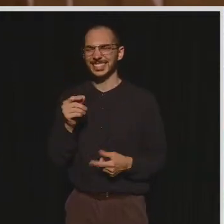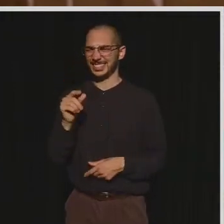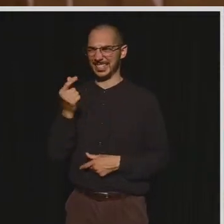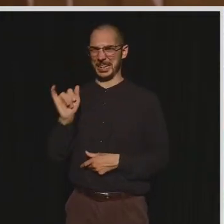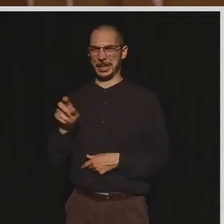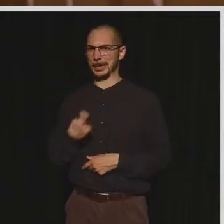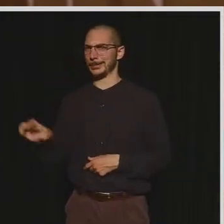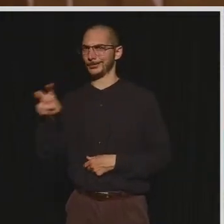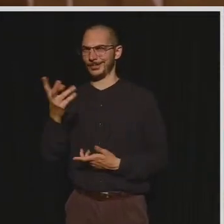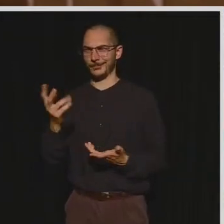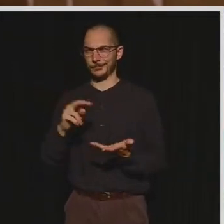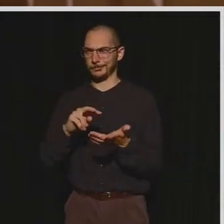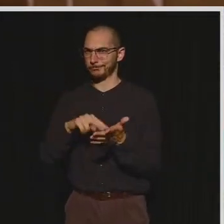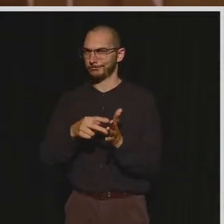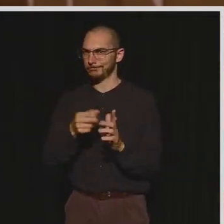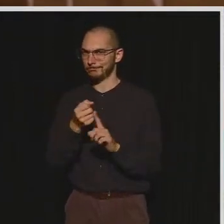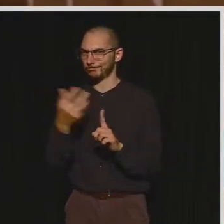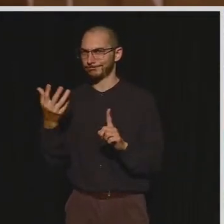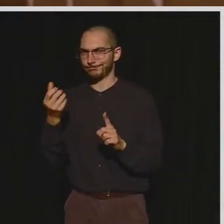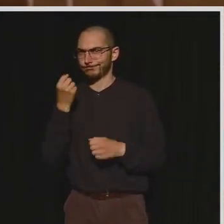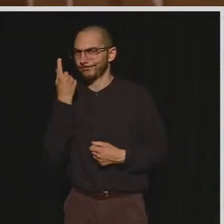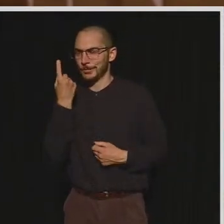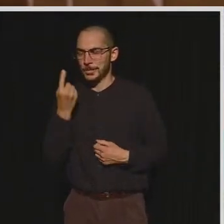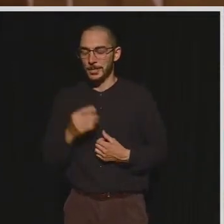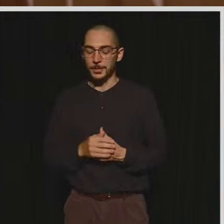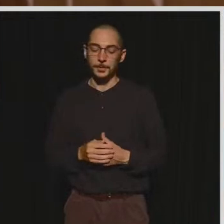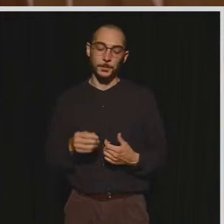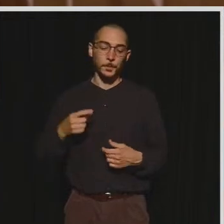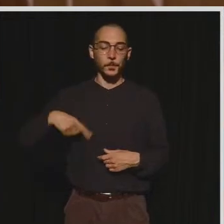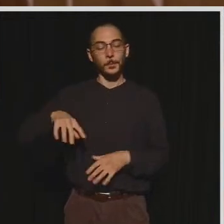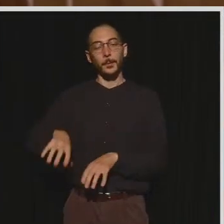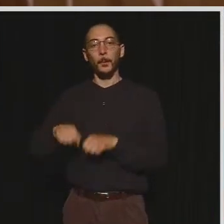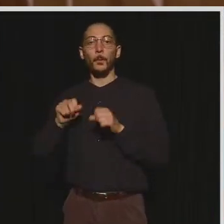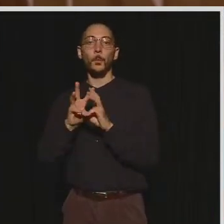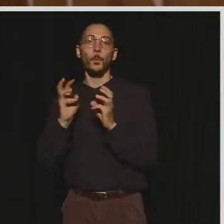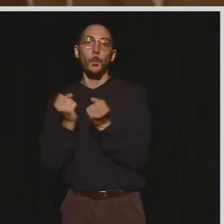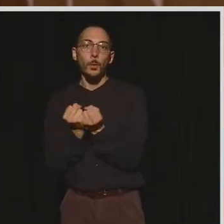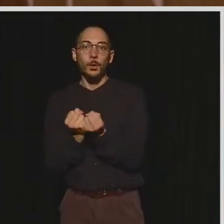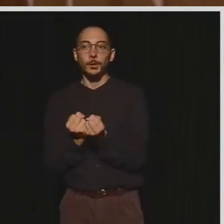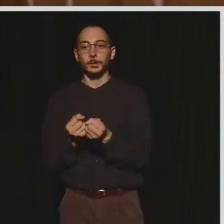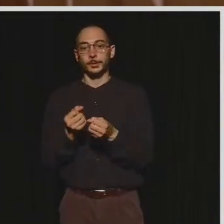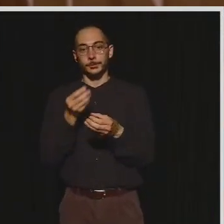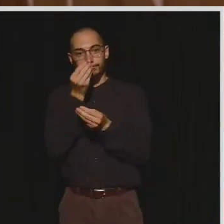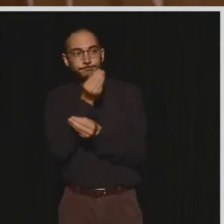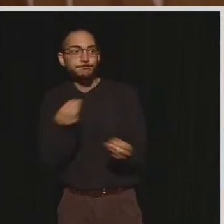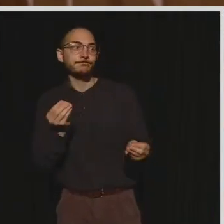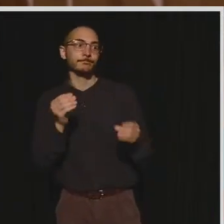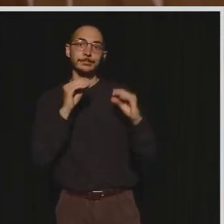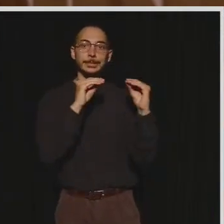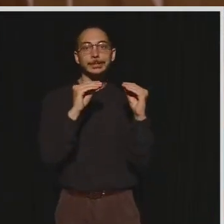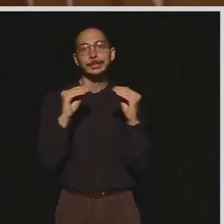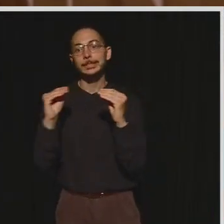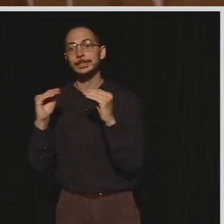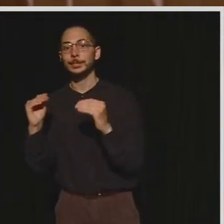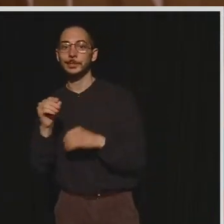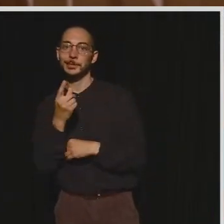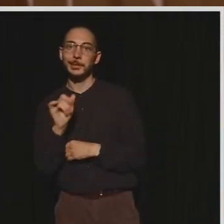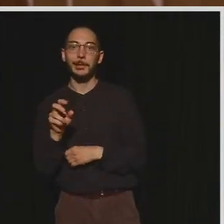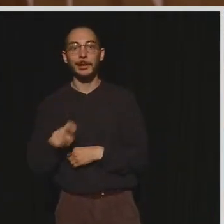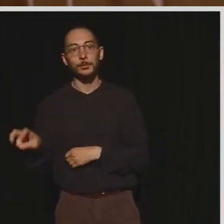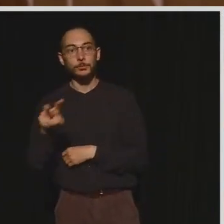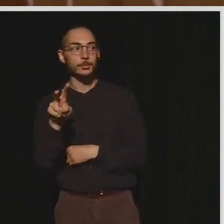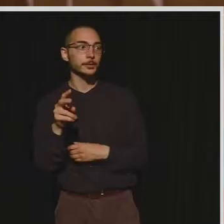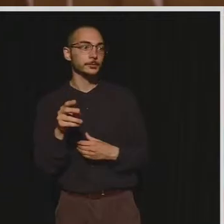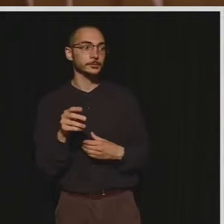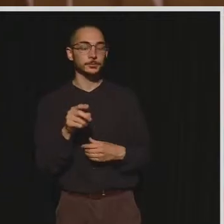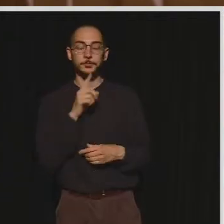we did workshops, and people came and they were very interested. People were curious, but they didn't know what it was. And then we told them, well, there's people all